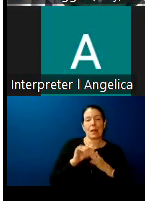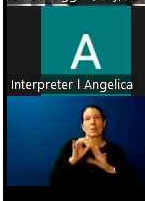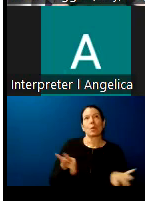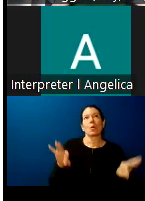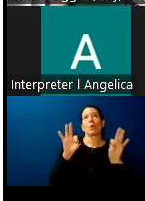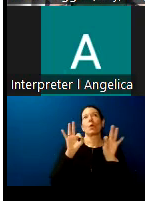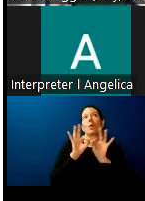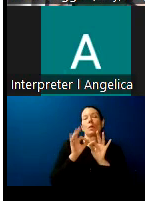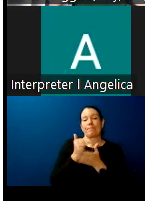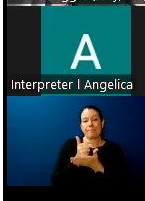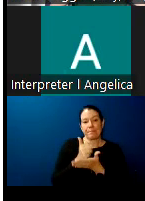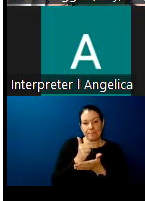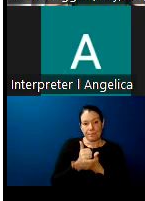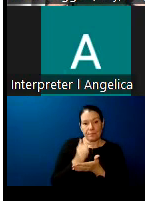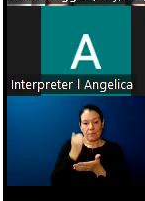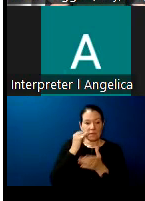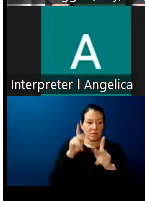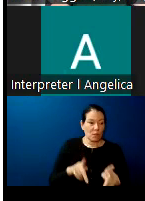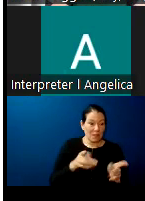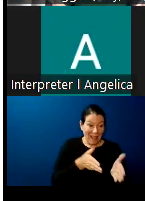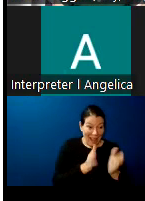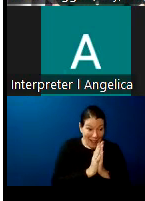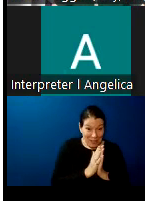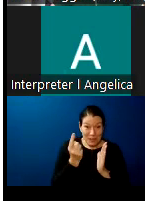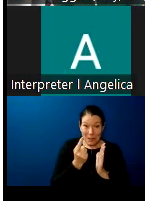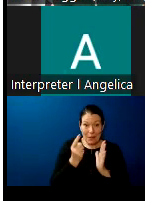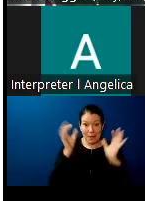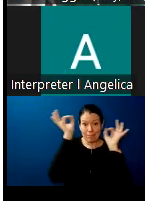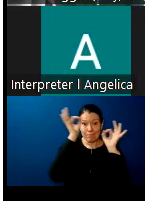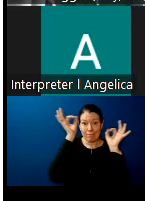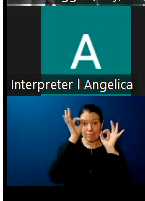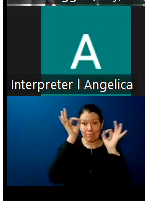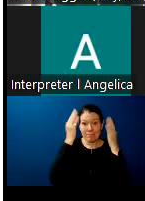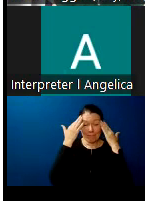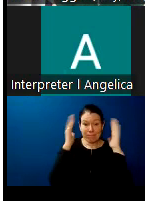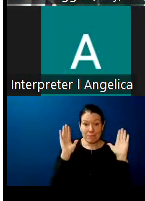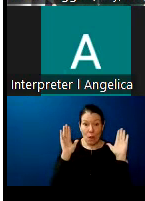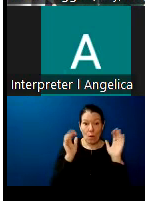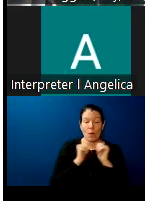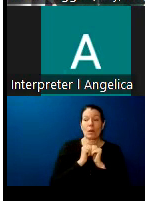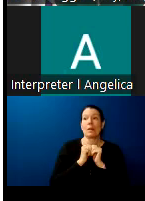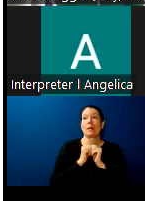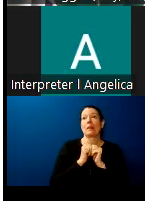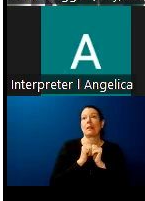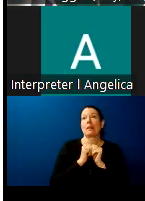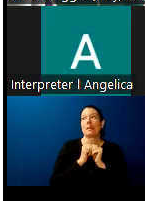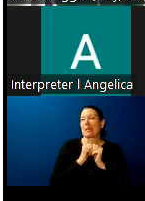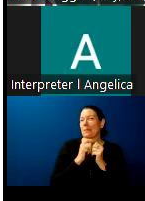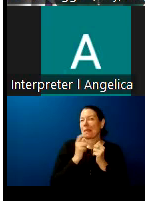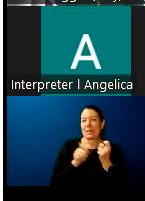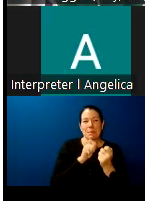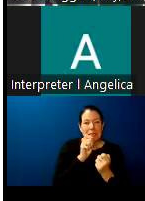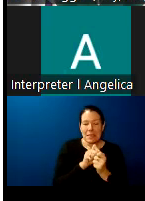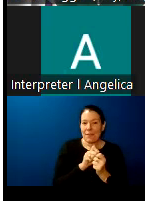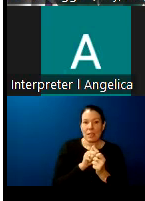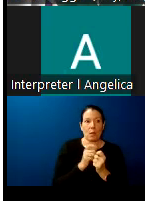useful if someone's asking you something you have no idea about. Like if someone's like, oh, I need, and it's really specialized, and you're like, oh,